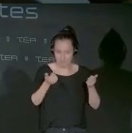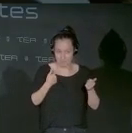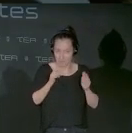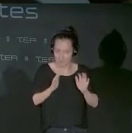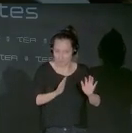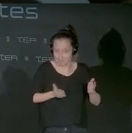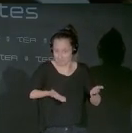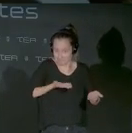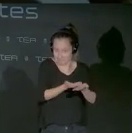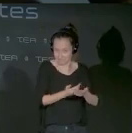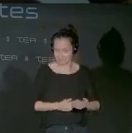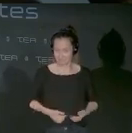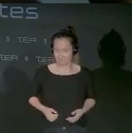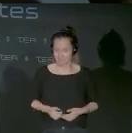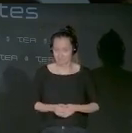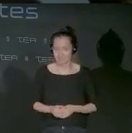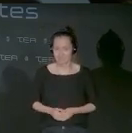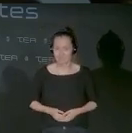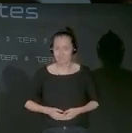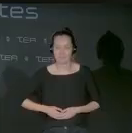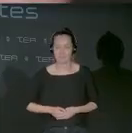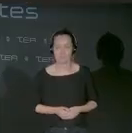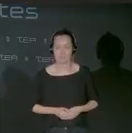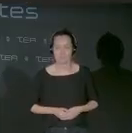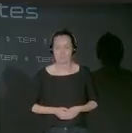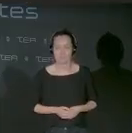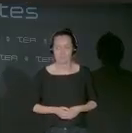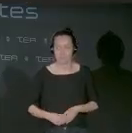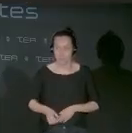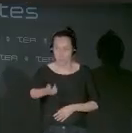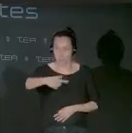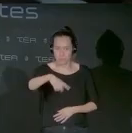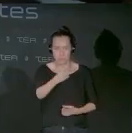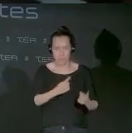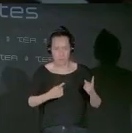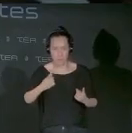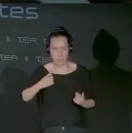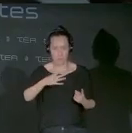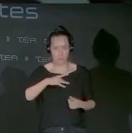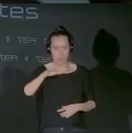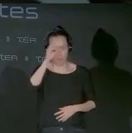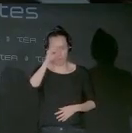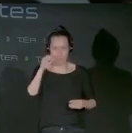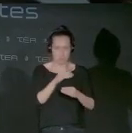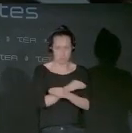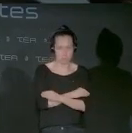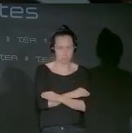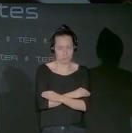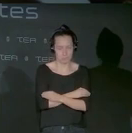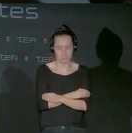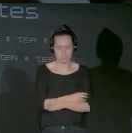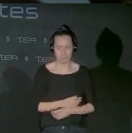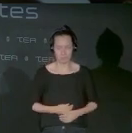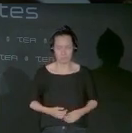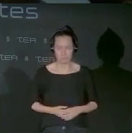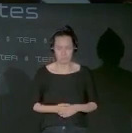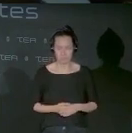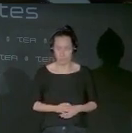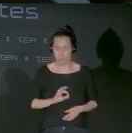Do any of you have any other perspective or complementary perspective that... Yeah, I would, one of the